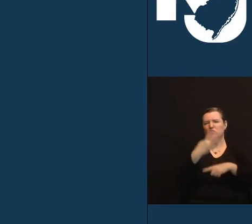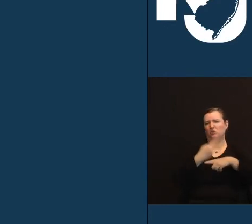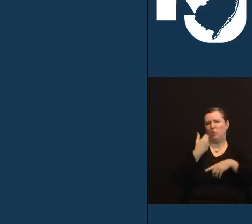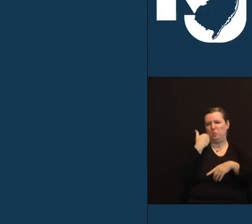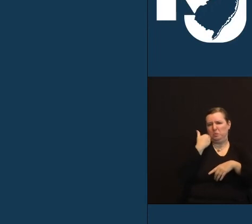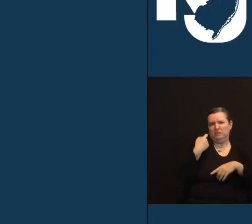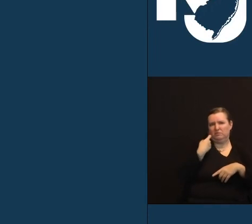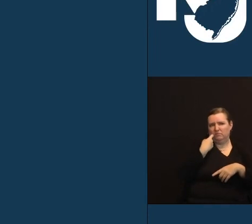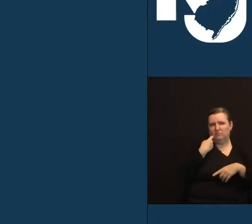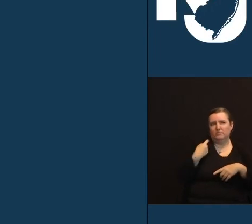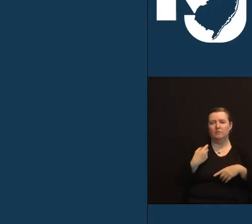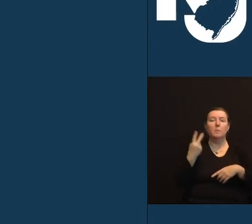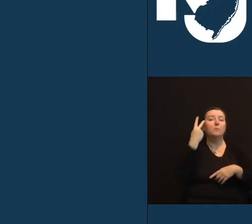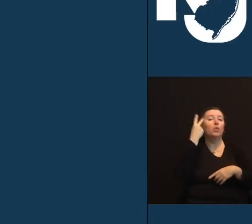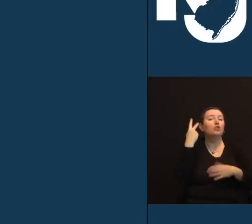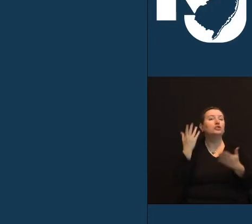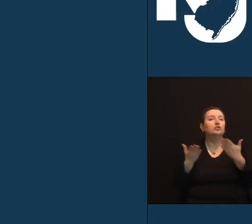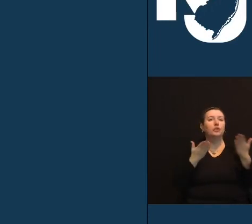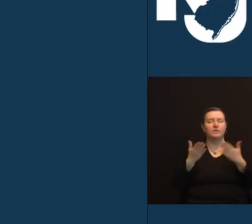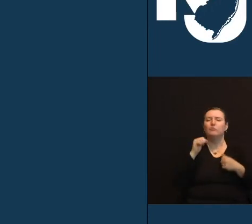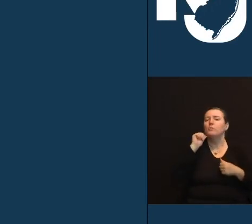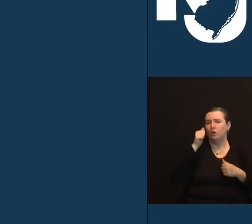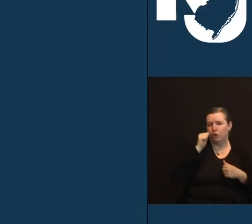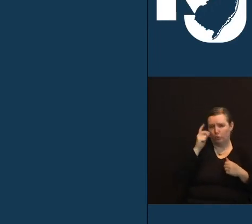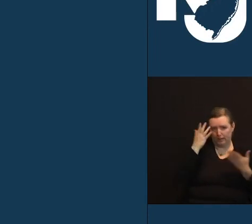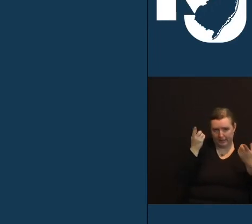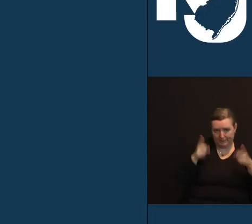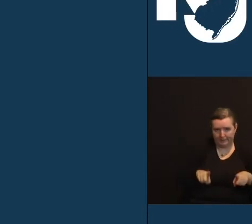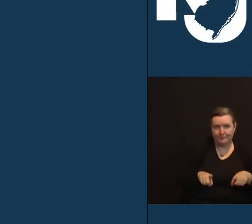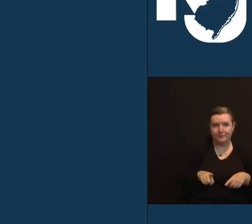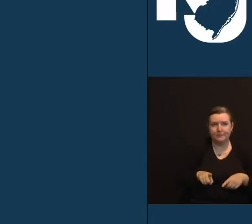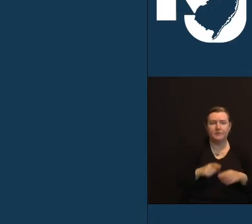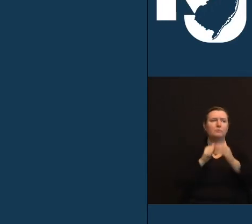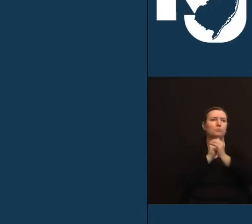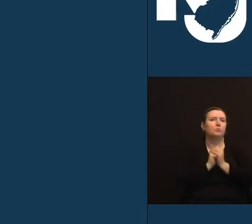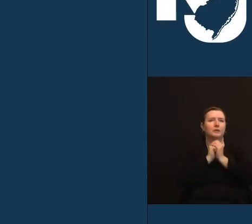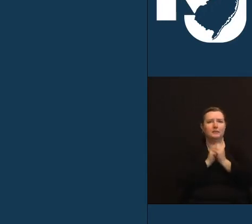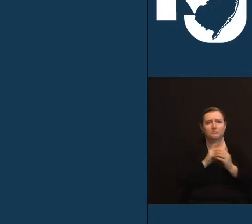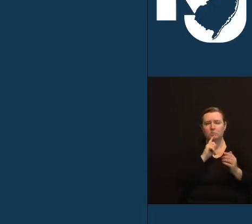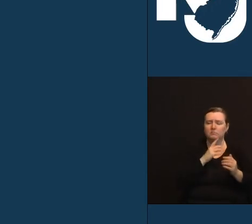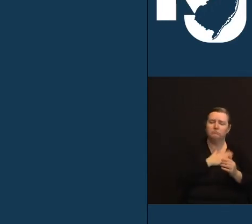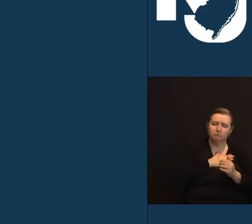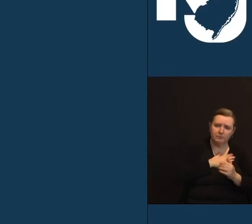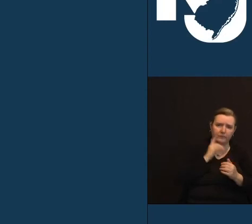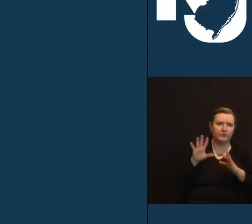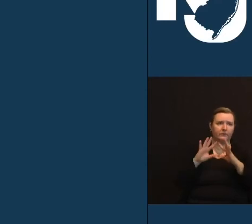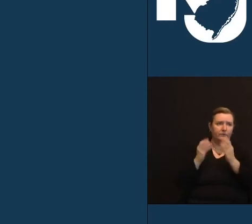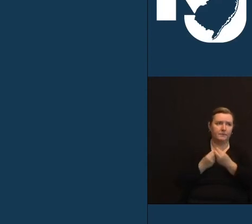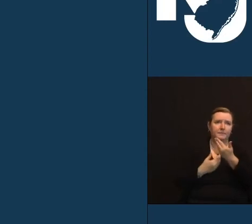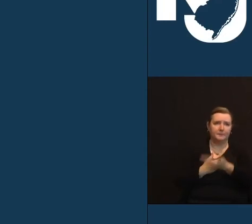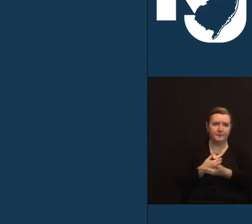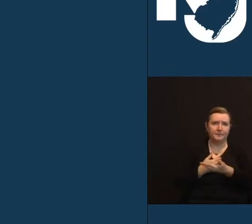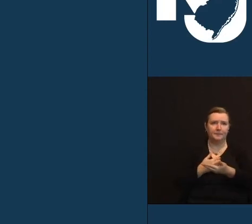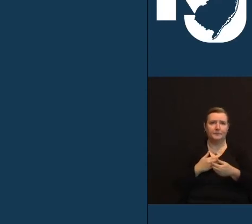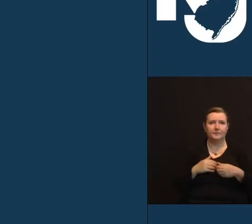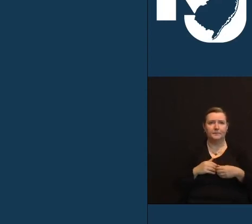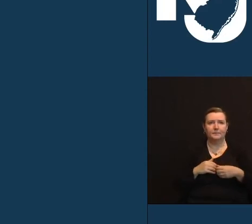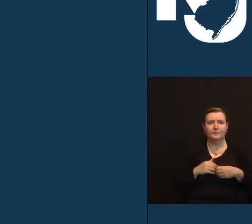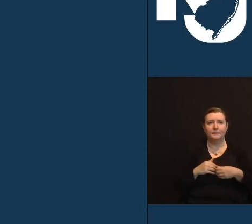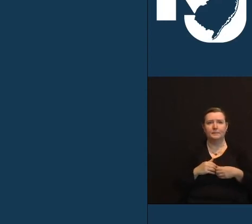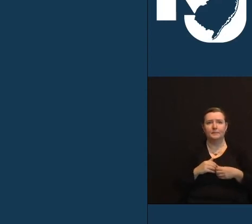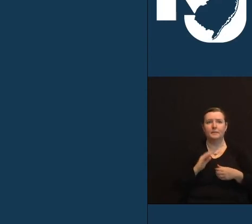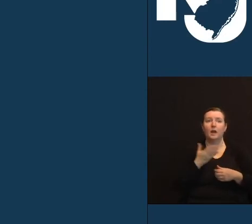tomorrow. We send condolences and prayers to his family, to Sheriff Darren Russo, a good friend of Pat's, and the whole